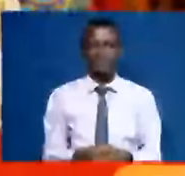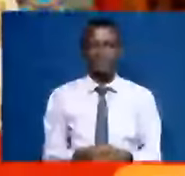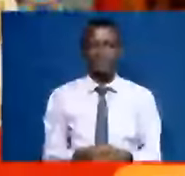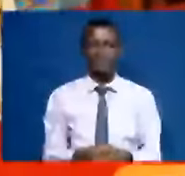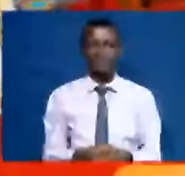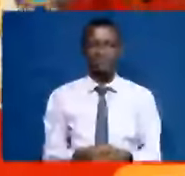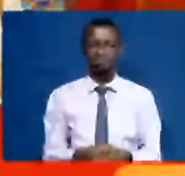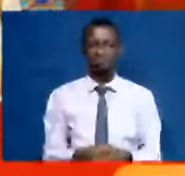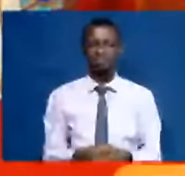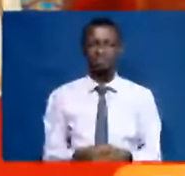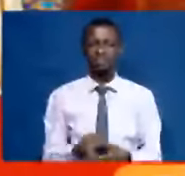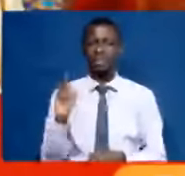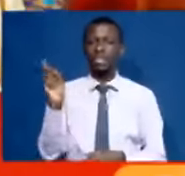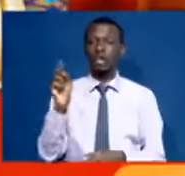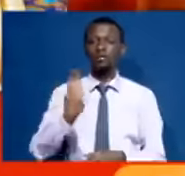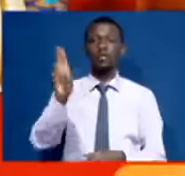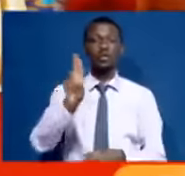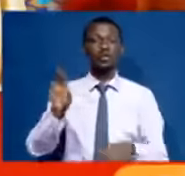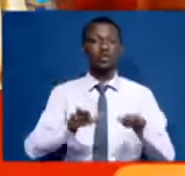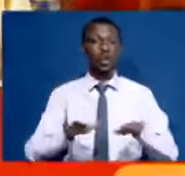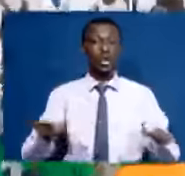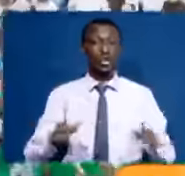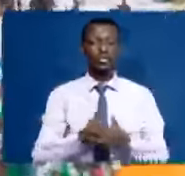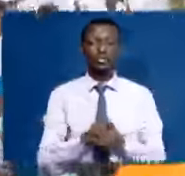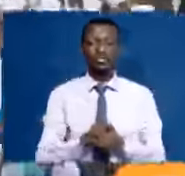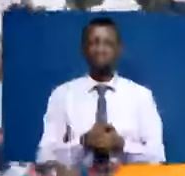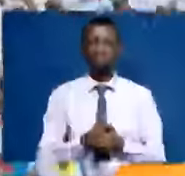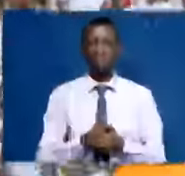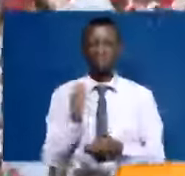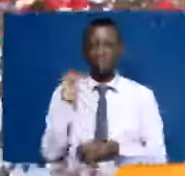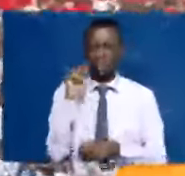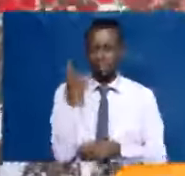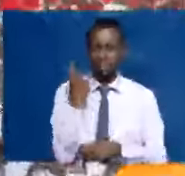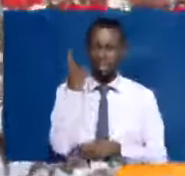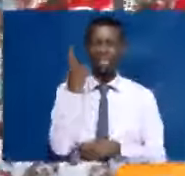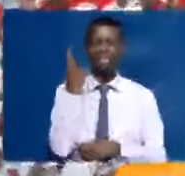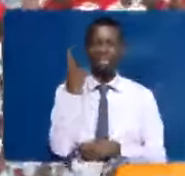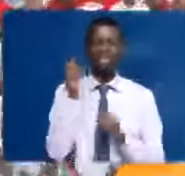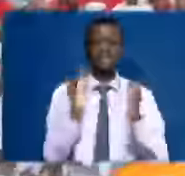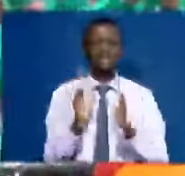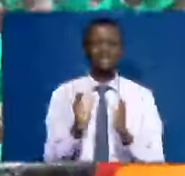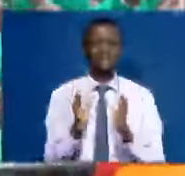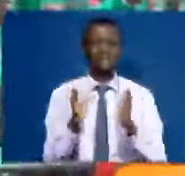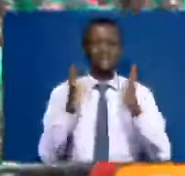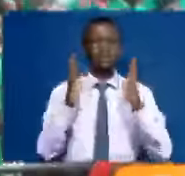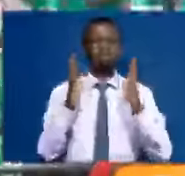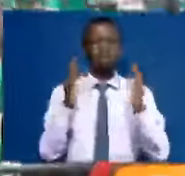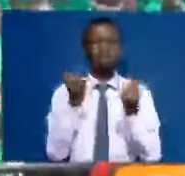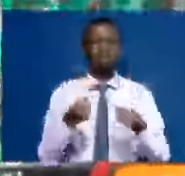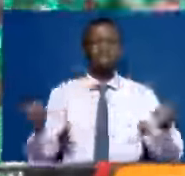At the Uhuru Gardens in Nairobi, the very spot where Kenya held its first Jamhuri Day celebrations.